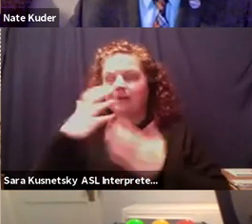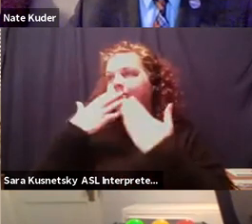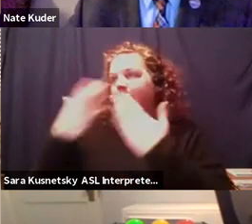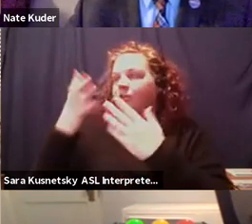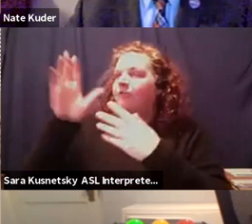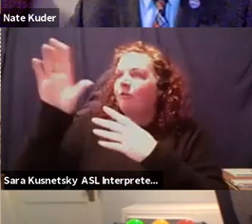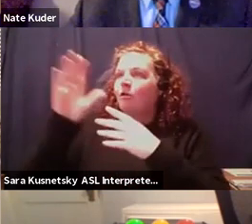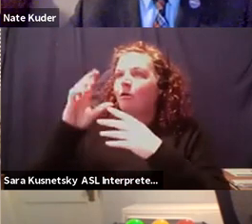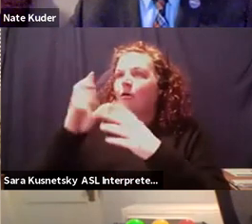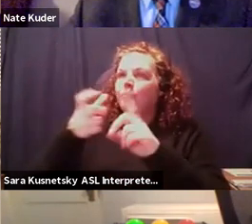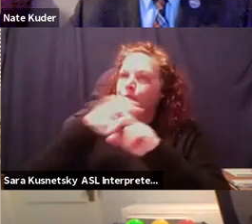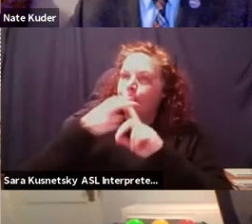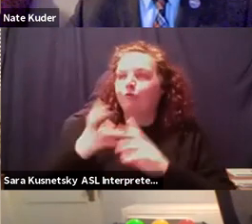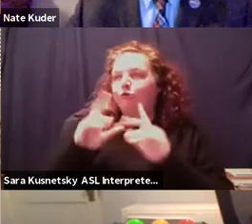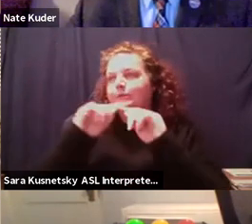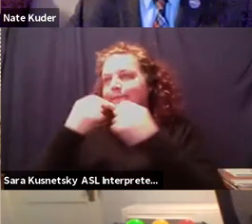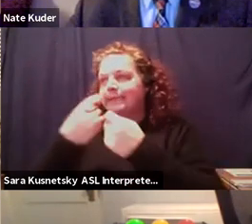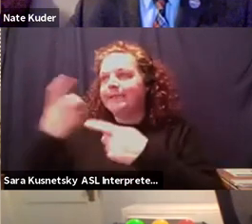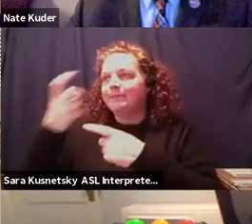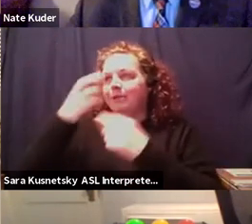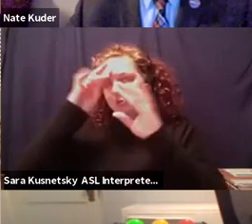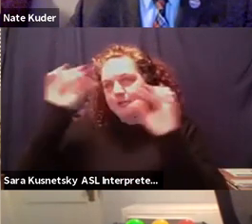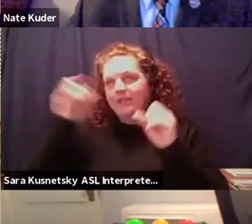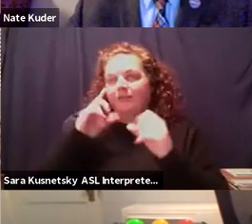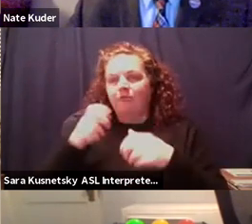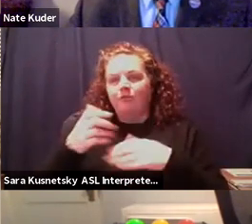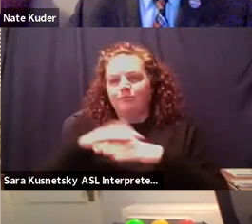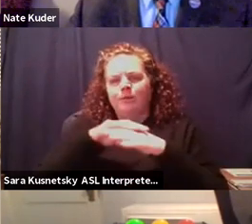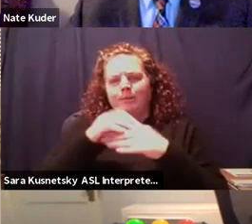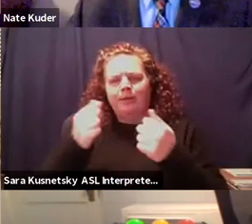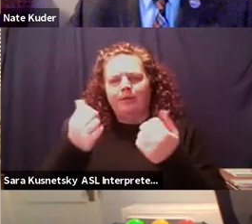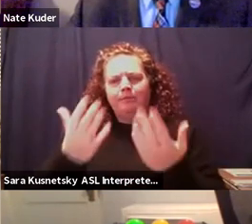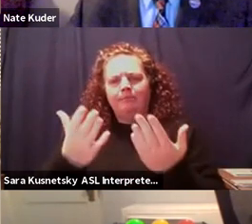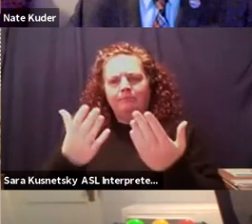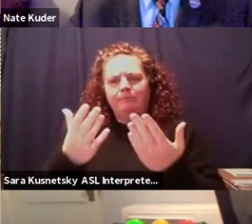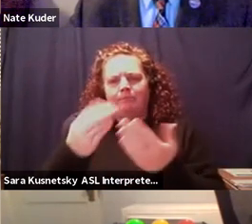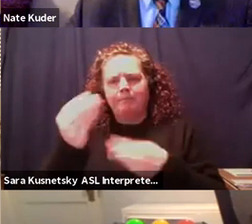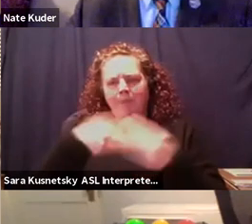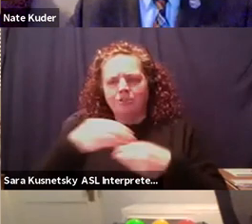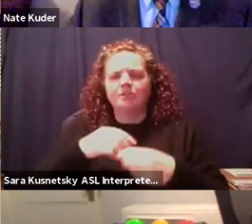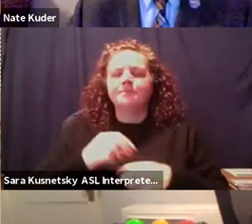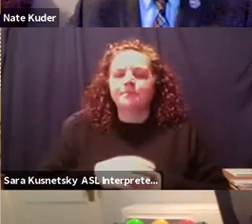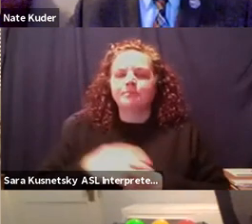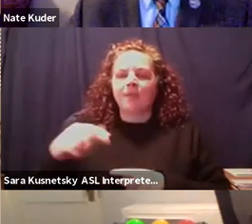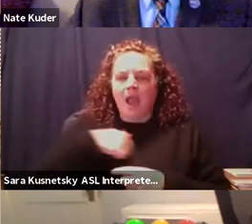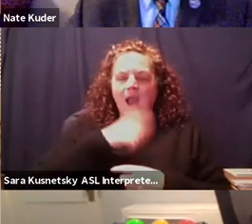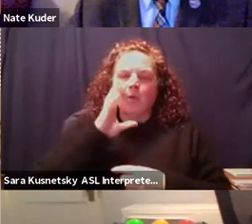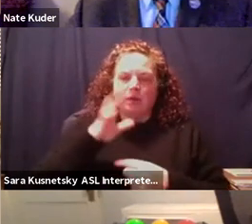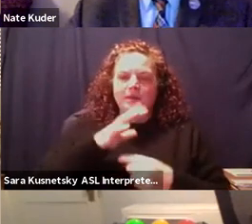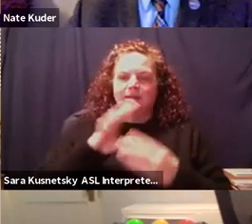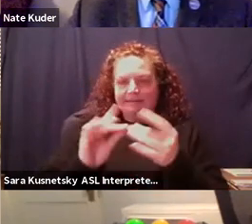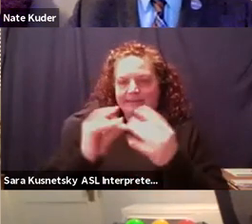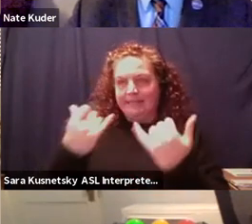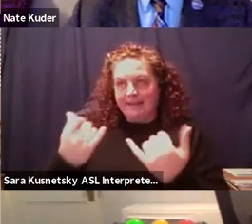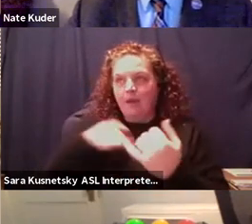for presenting this preliminary budget. I just wanted to go ahead and say that I will be reaching out